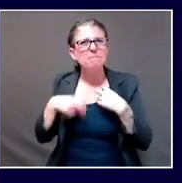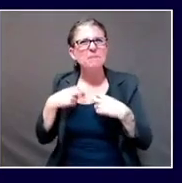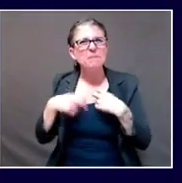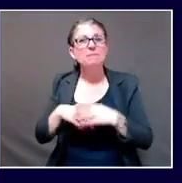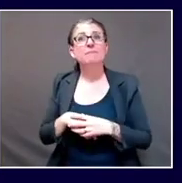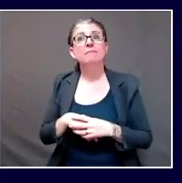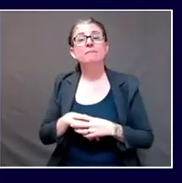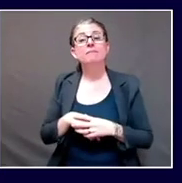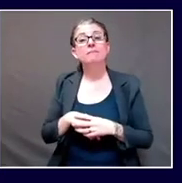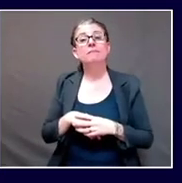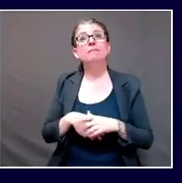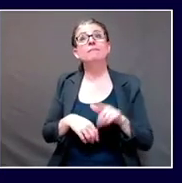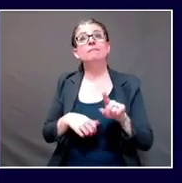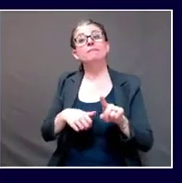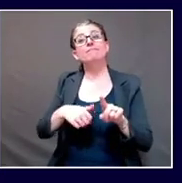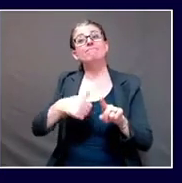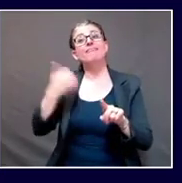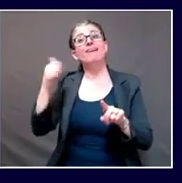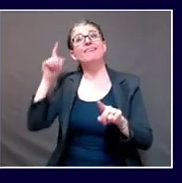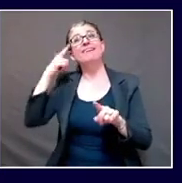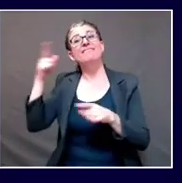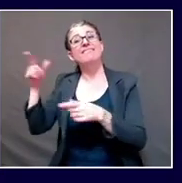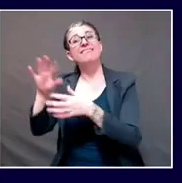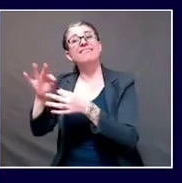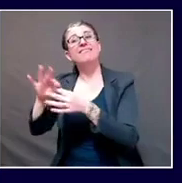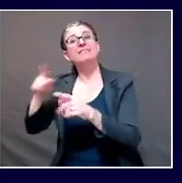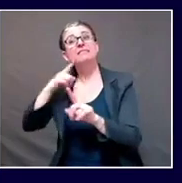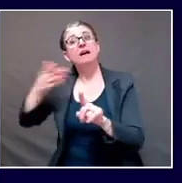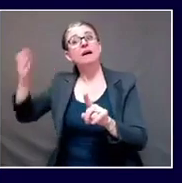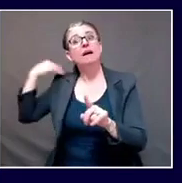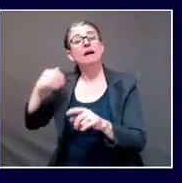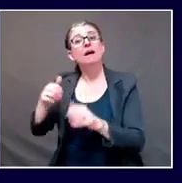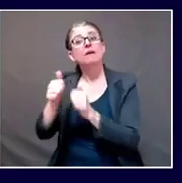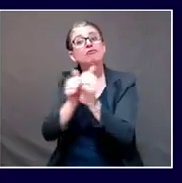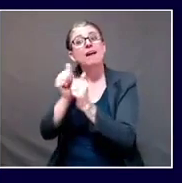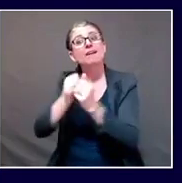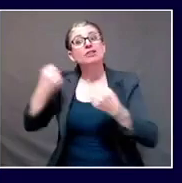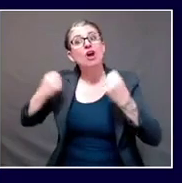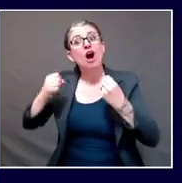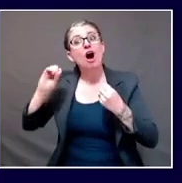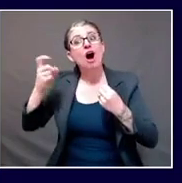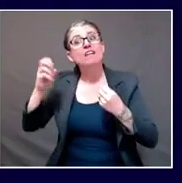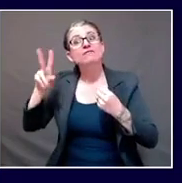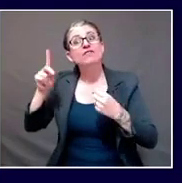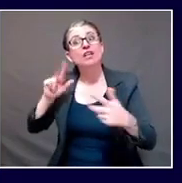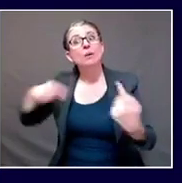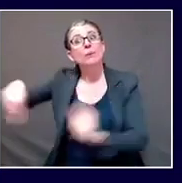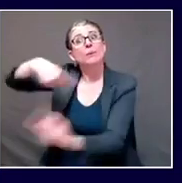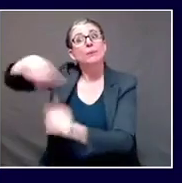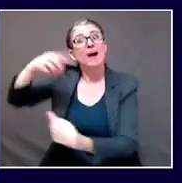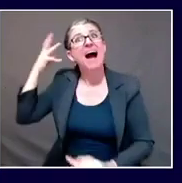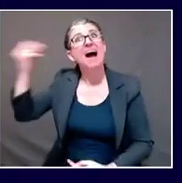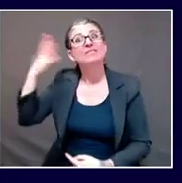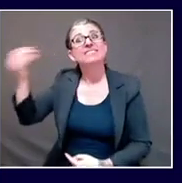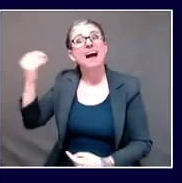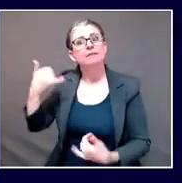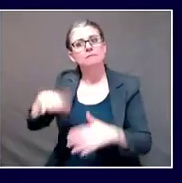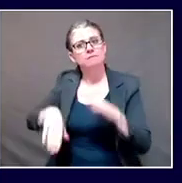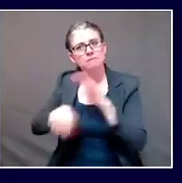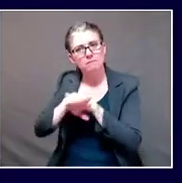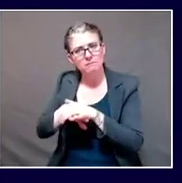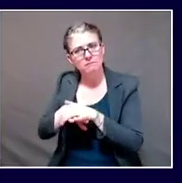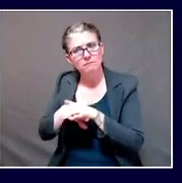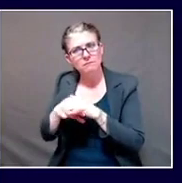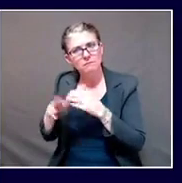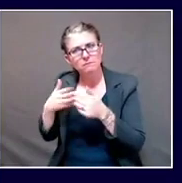people with large facilities of other sorts. It's really tough to make exemptions on this trade from the general rule,